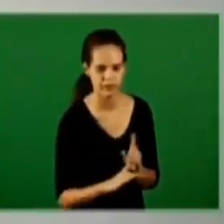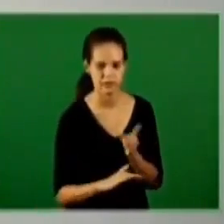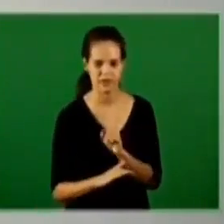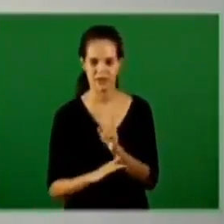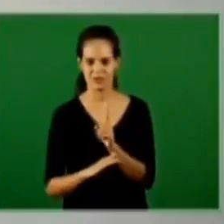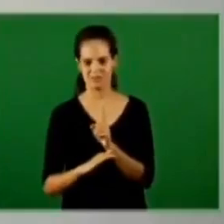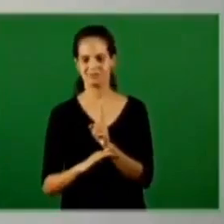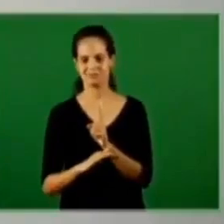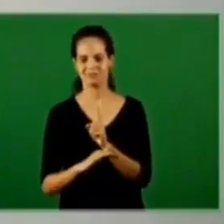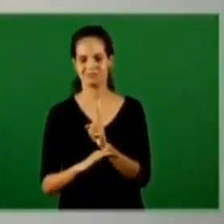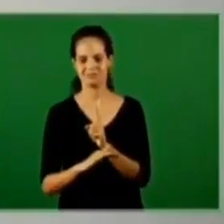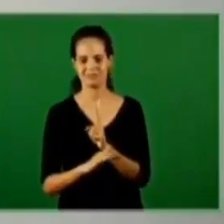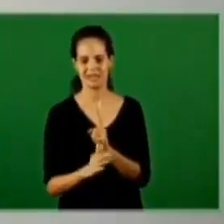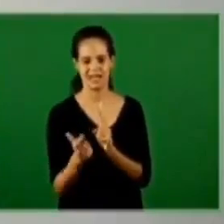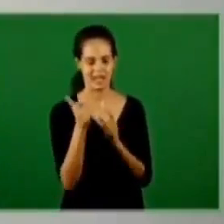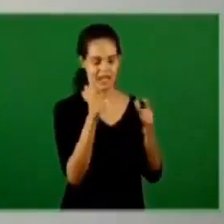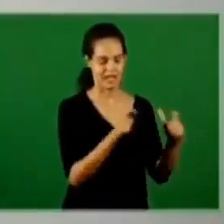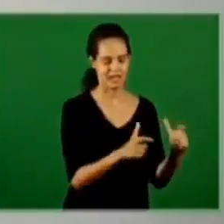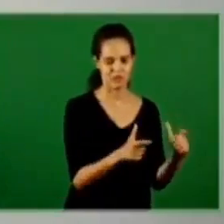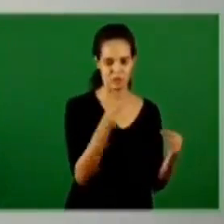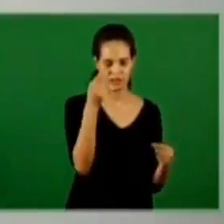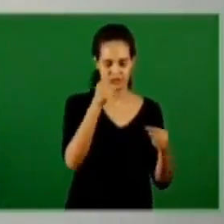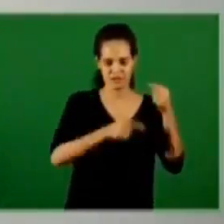the bottom, because the defensive system